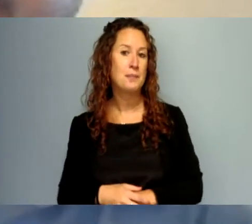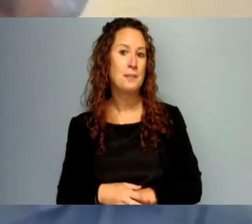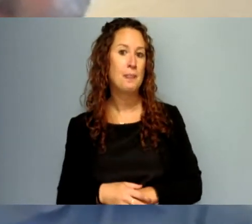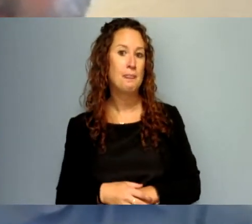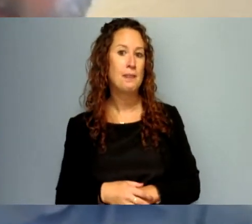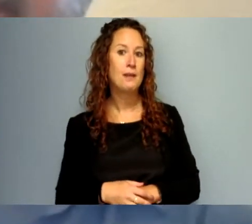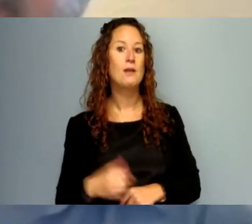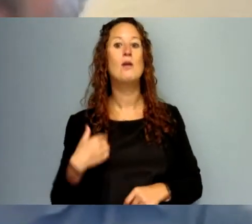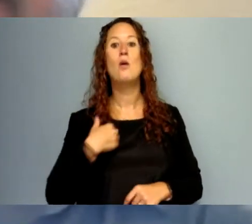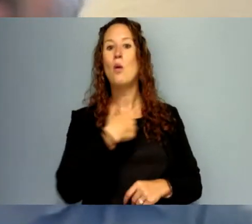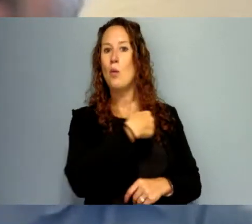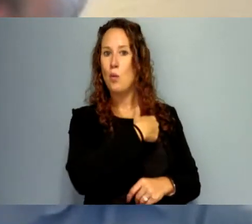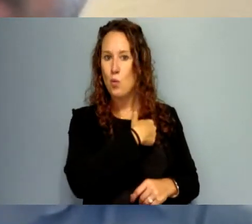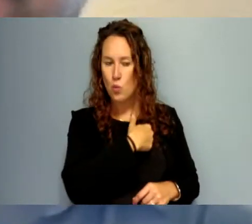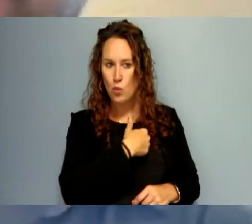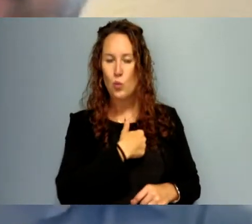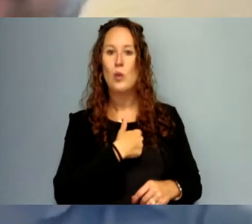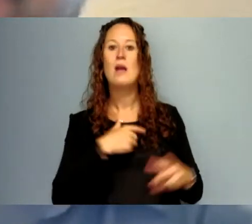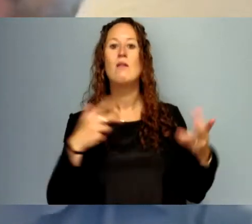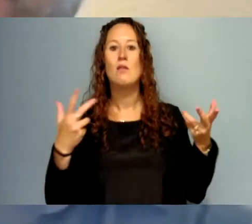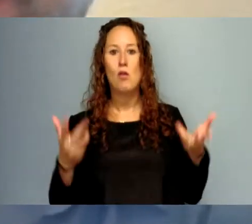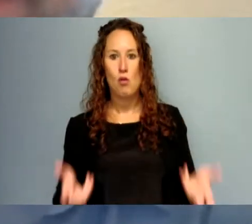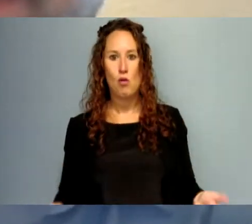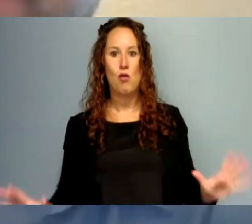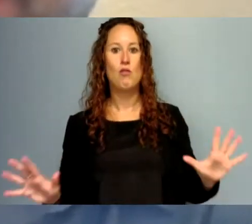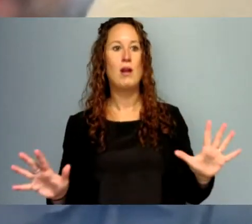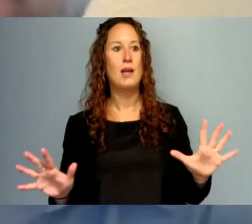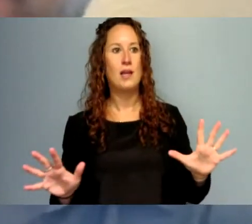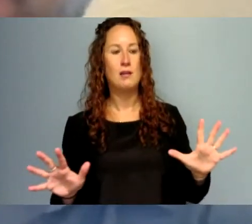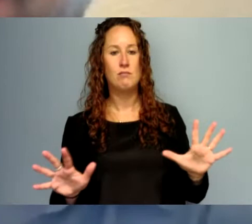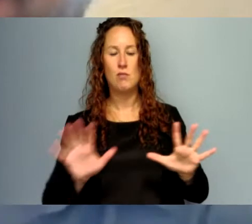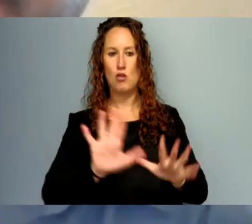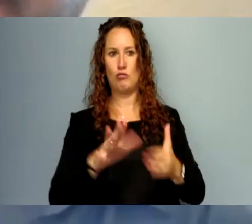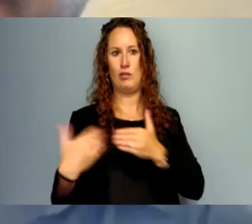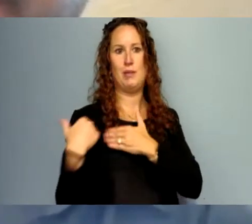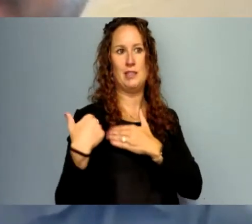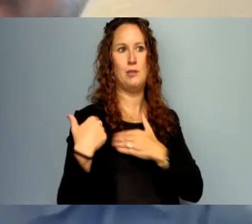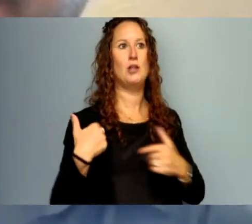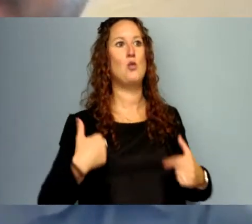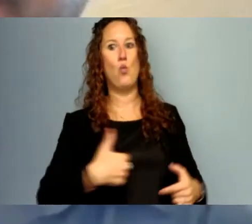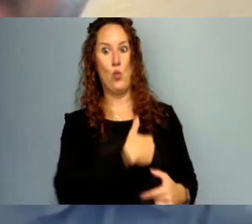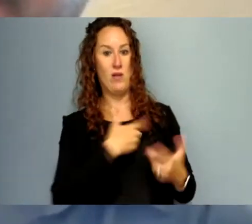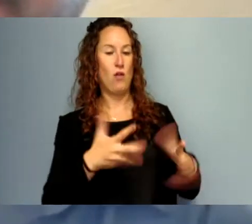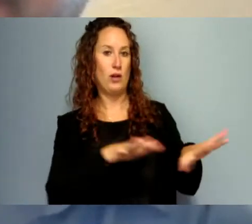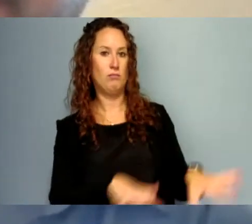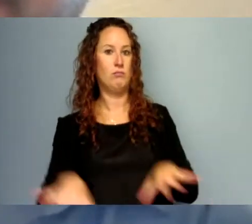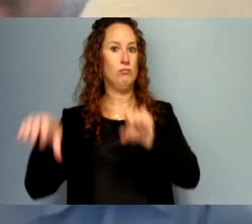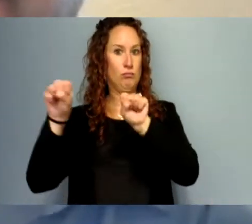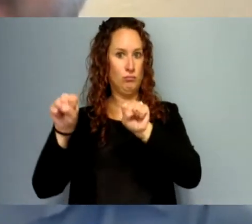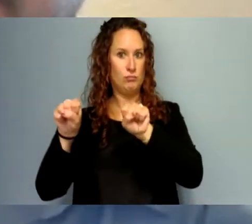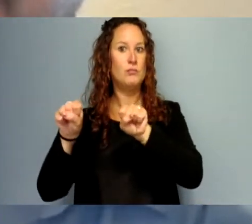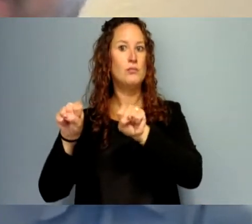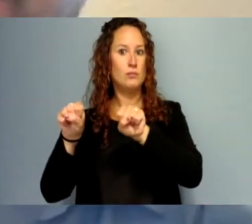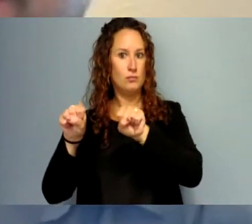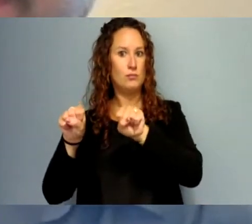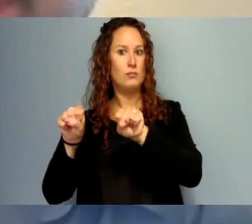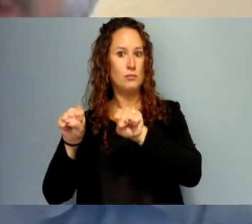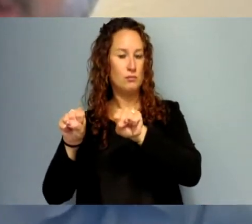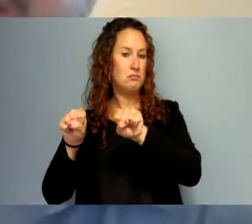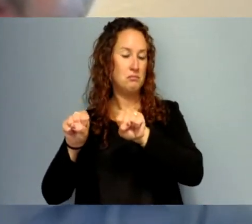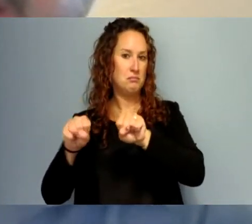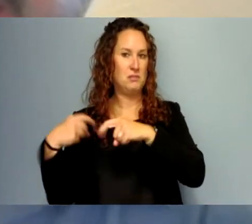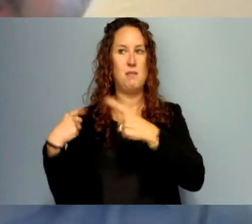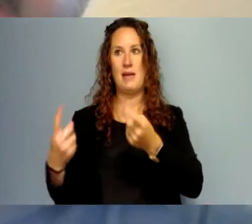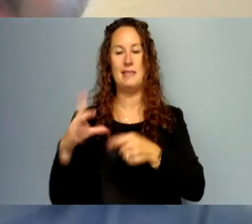kind of reabsorb these duties at this point. We've been doing it for the past 8